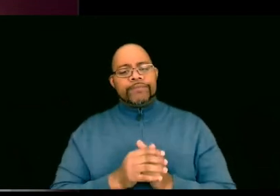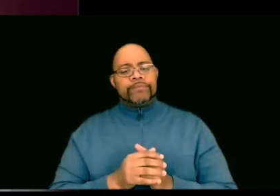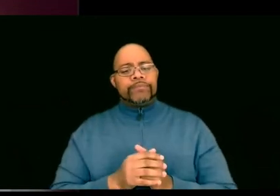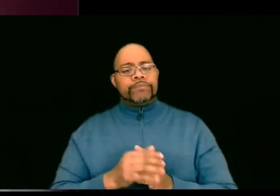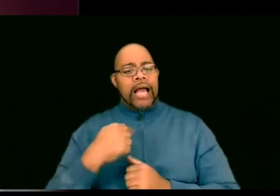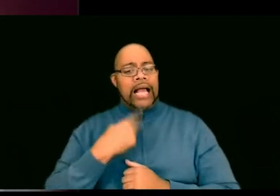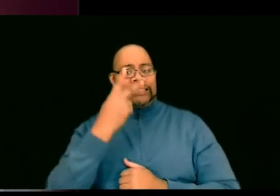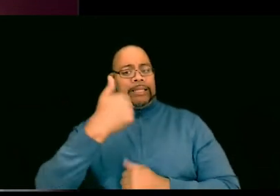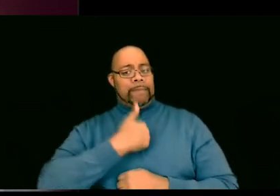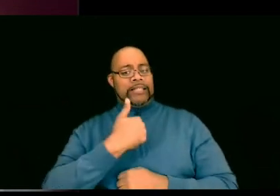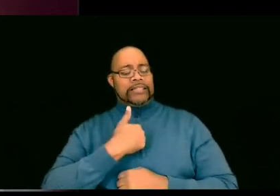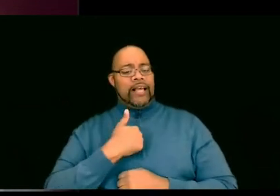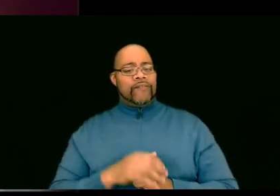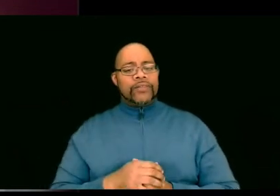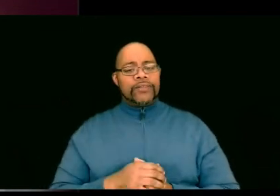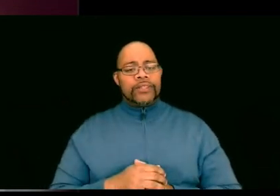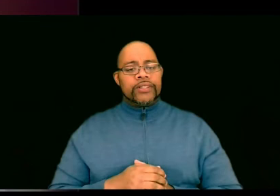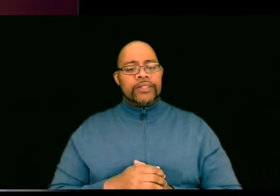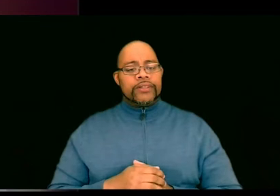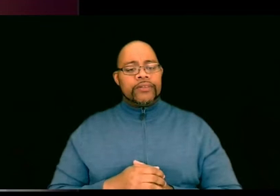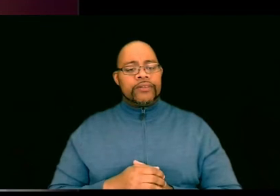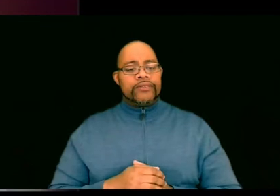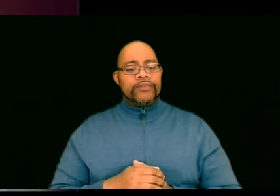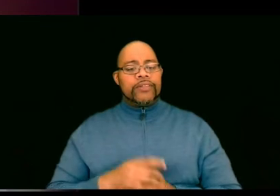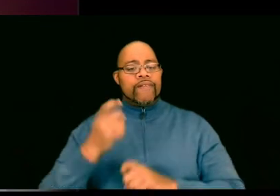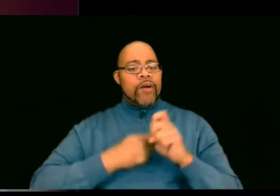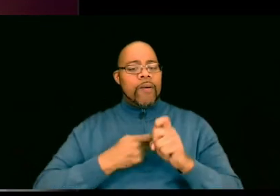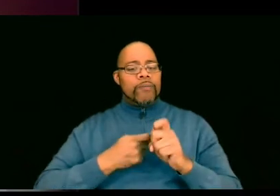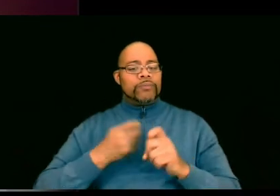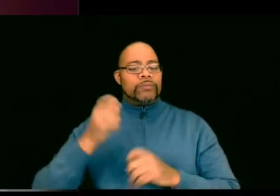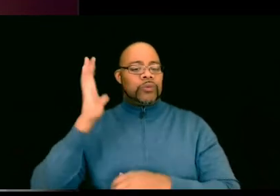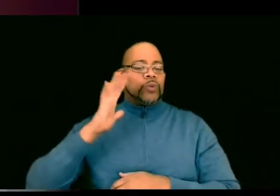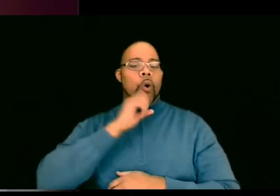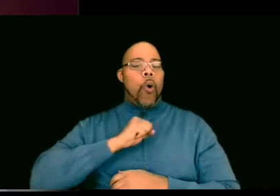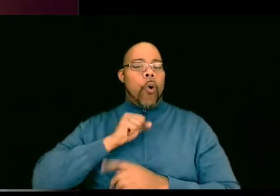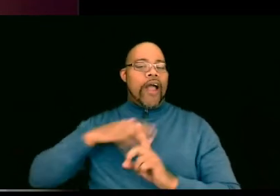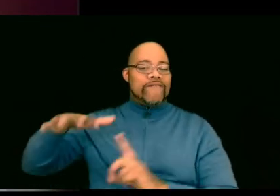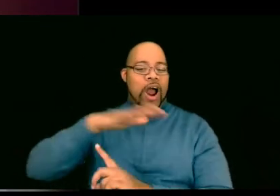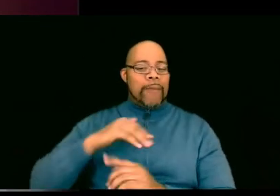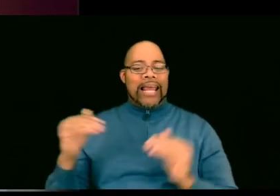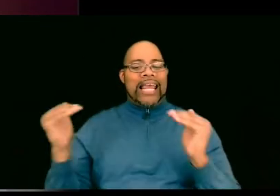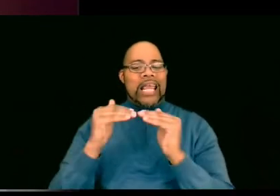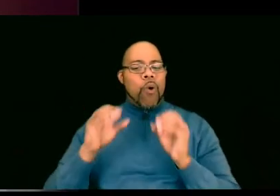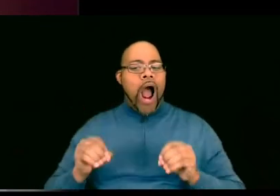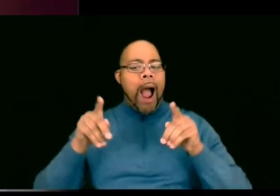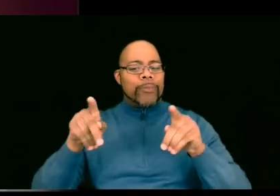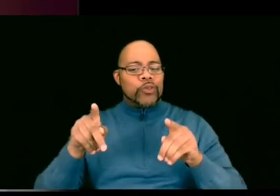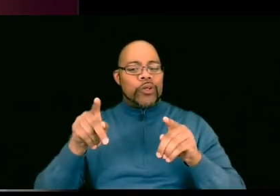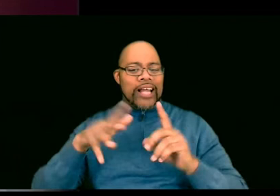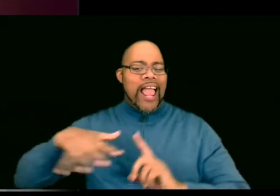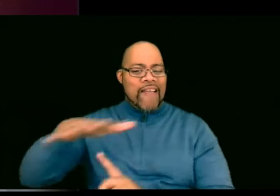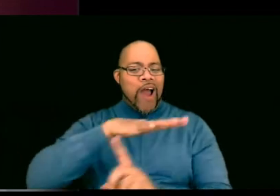But I see myself out of the old EO environment, equal